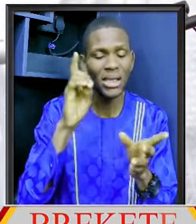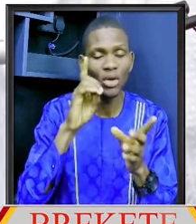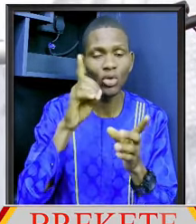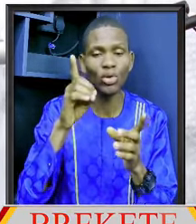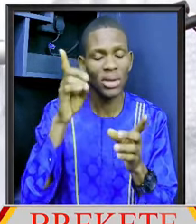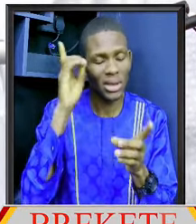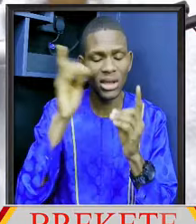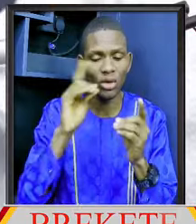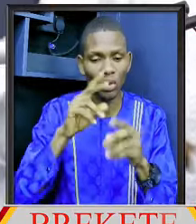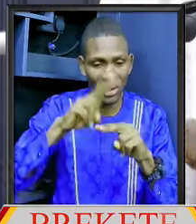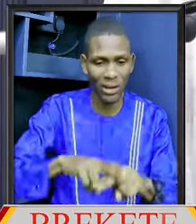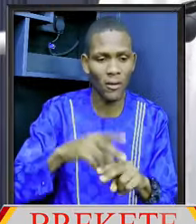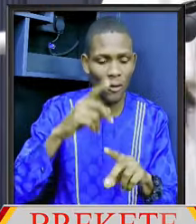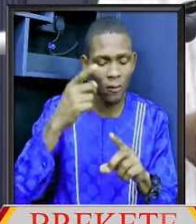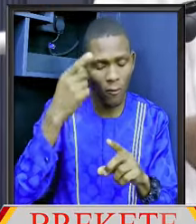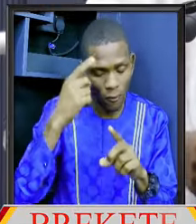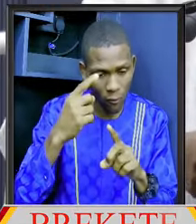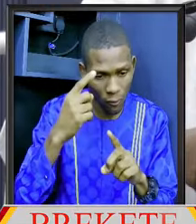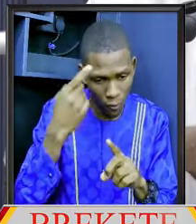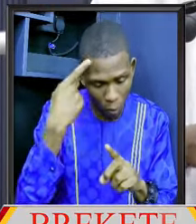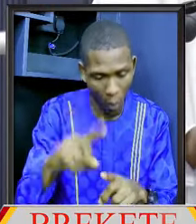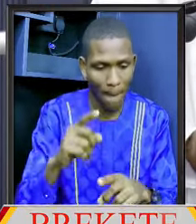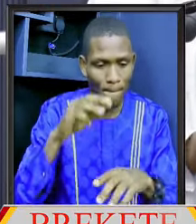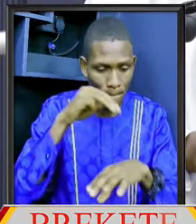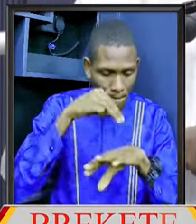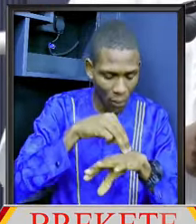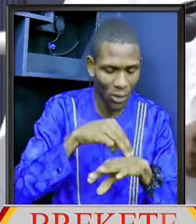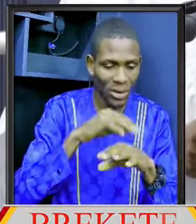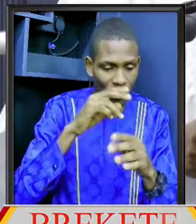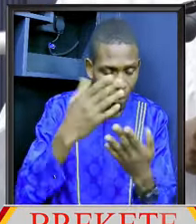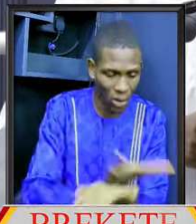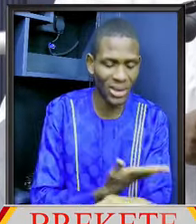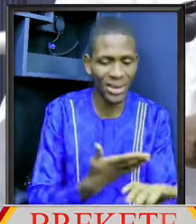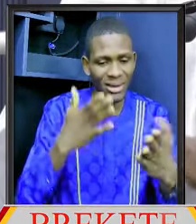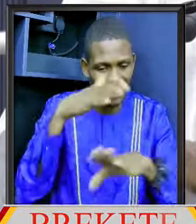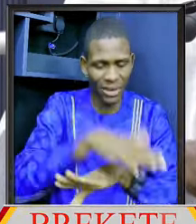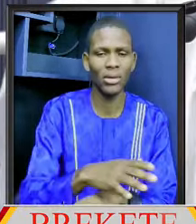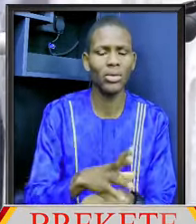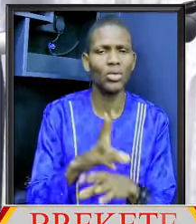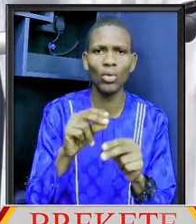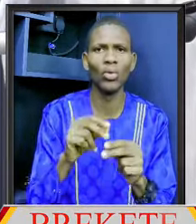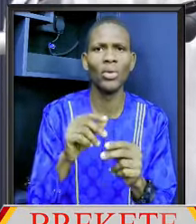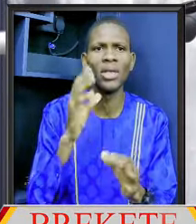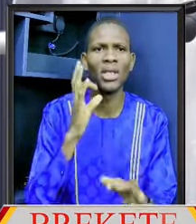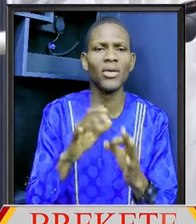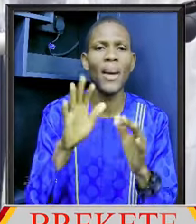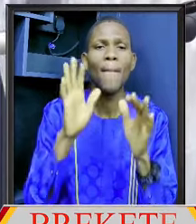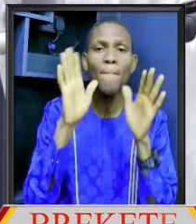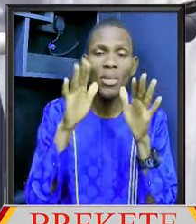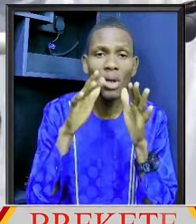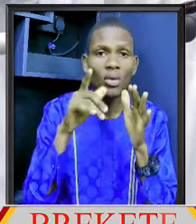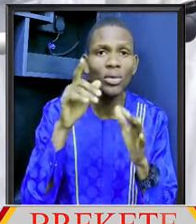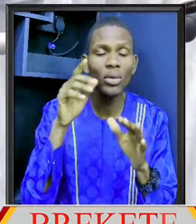mosque from morning till evening. They must favored by God. If you are a Muslim, you can never